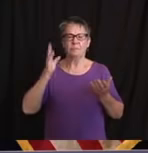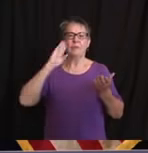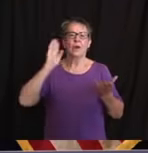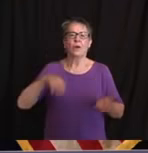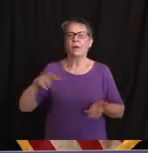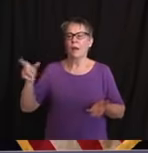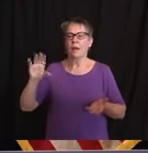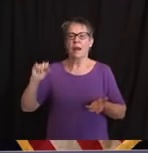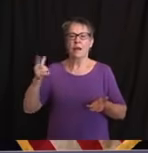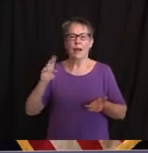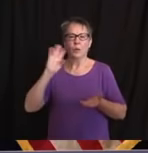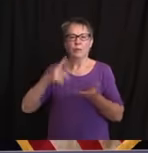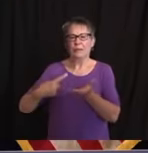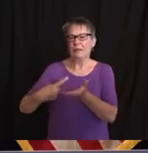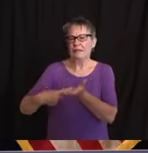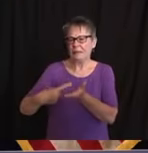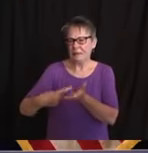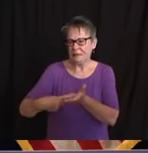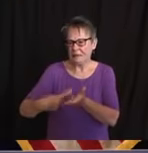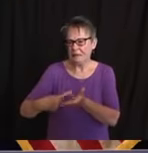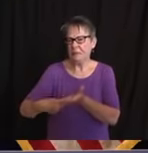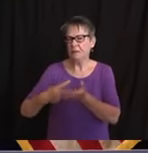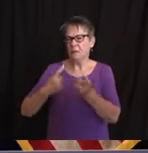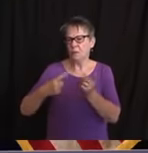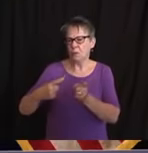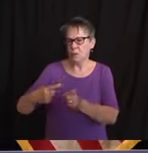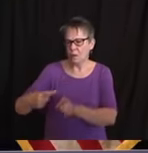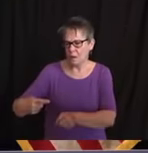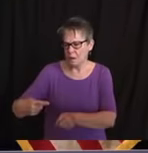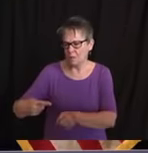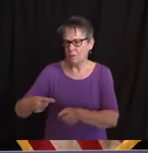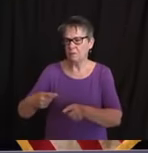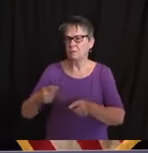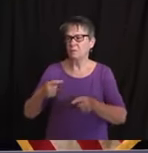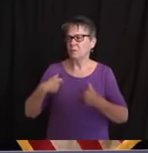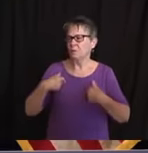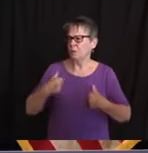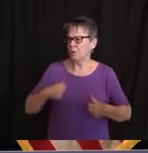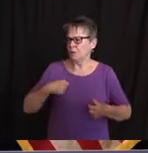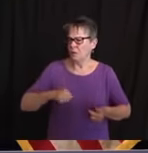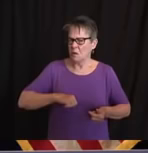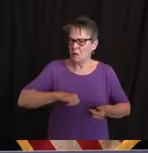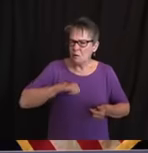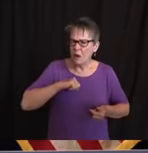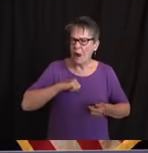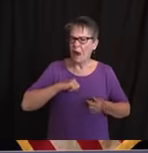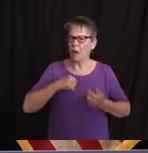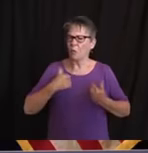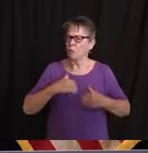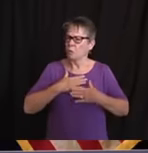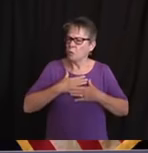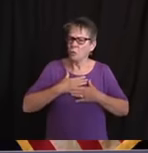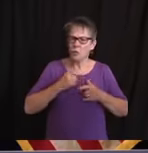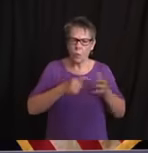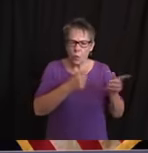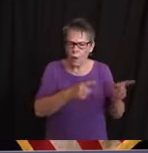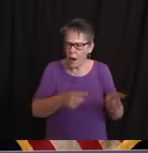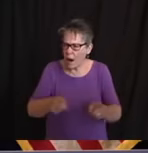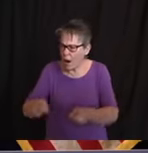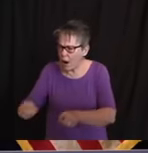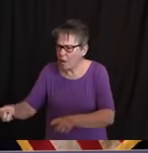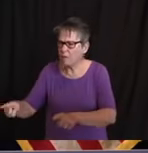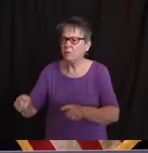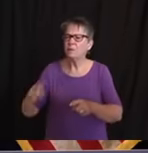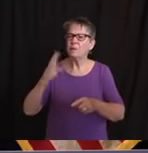over these past number of very trying days in the aftermath of the killing of George Floyd, a man by any